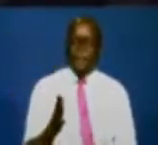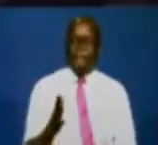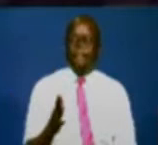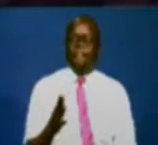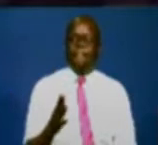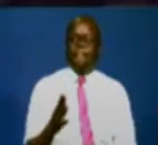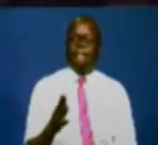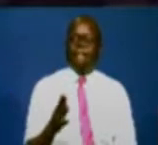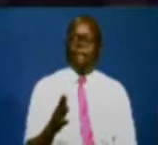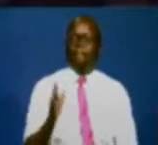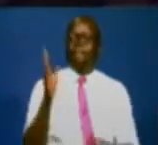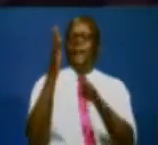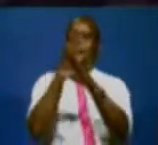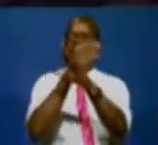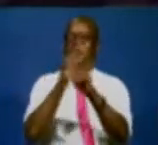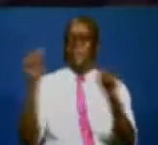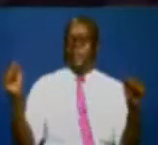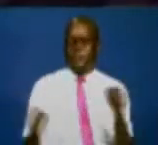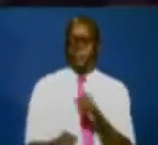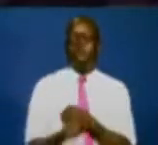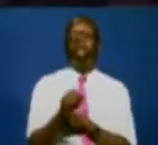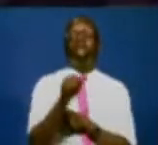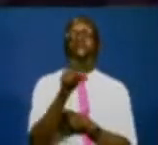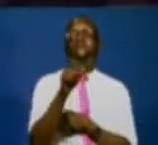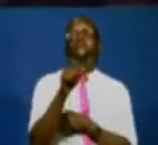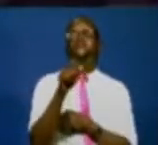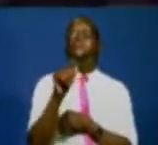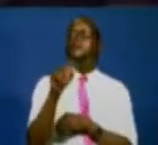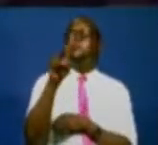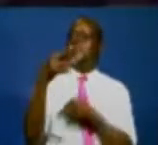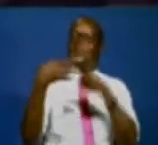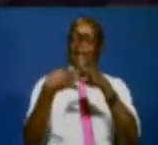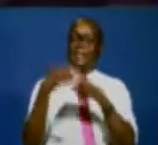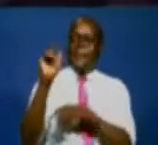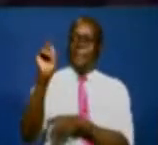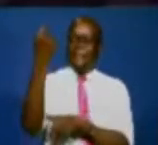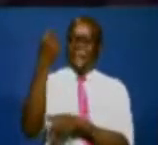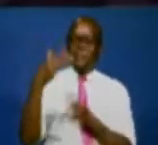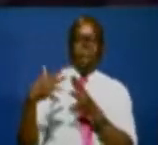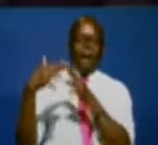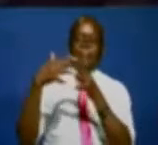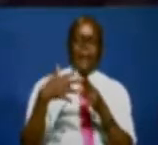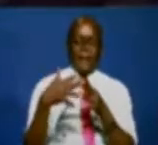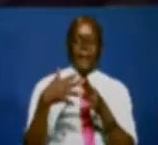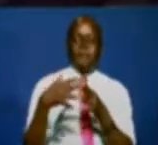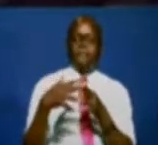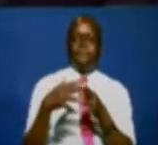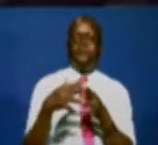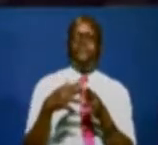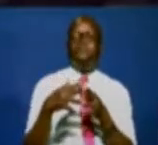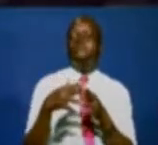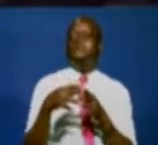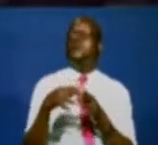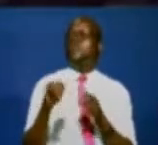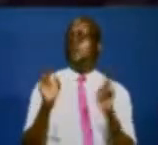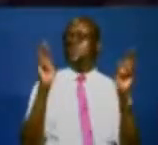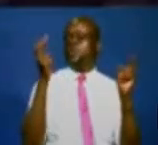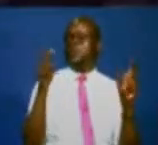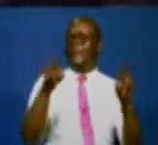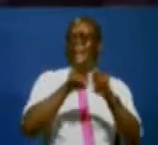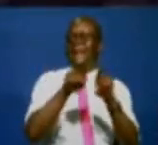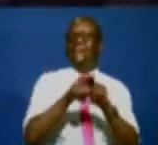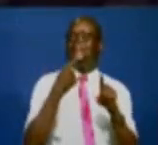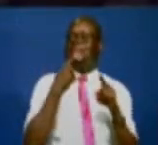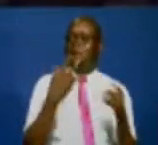President Woodrow Wilson, the 28th President of the United States, was quoted as